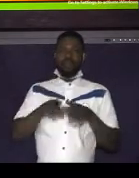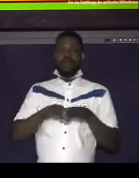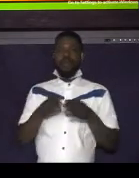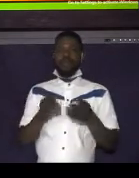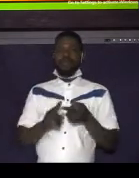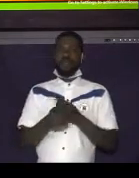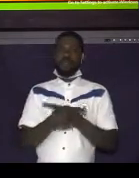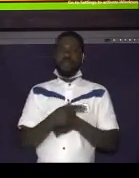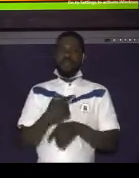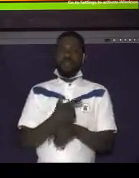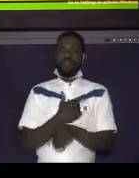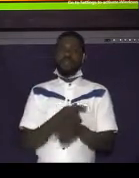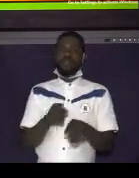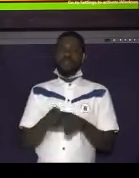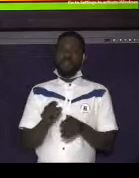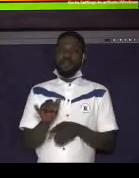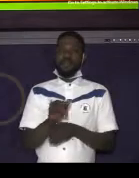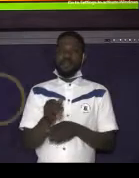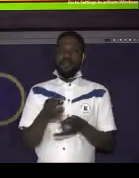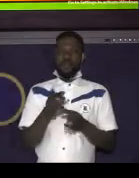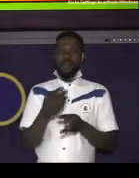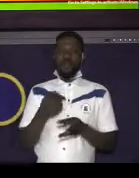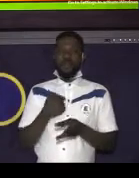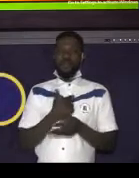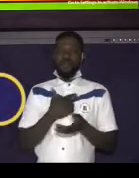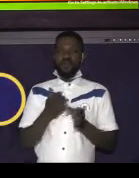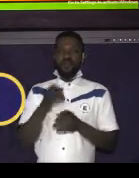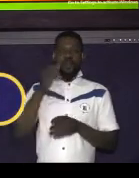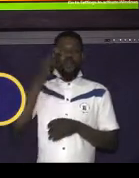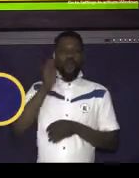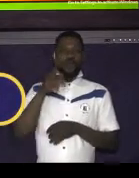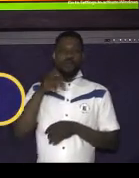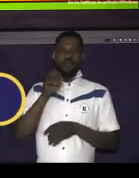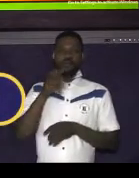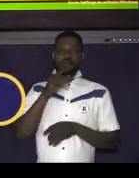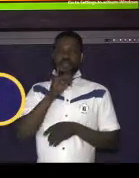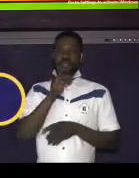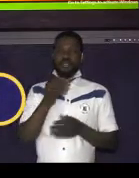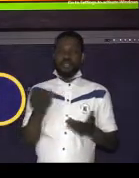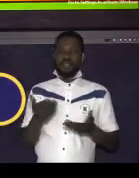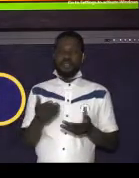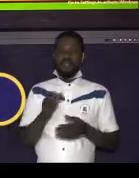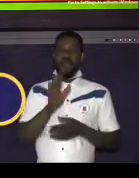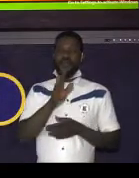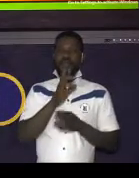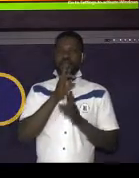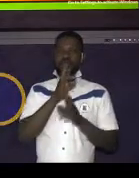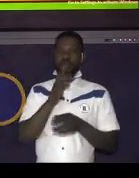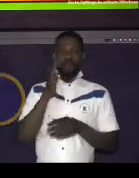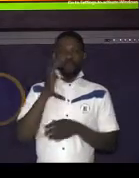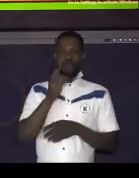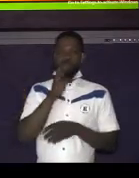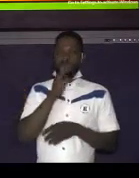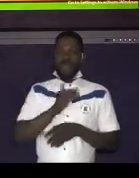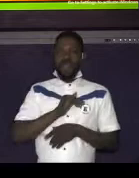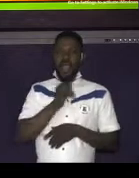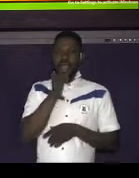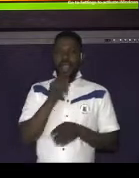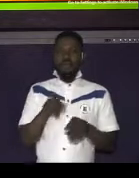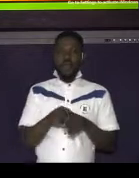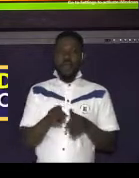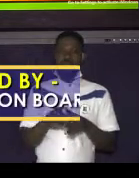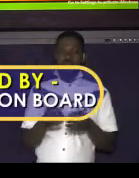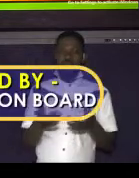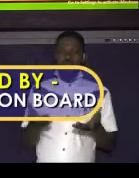open today's lesson the usual way we do. Uncle Popo is here. Your response should be, I am